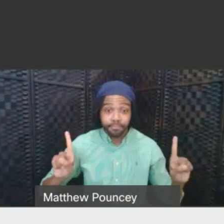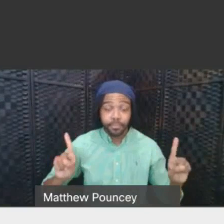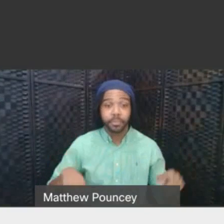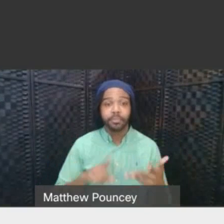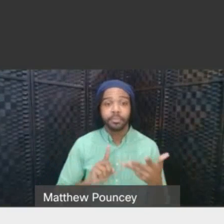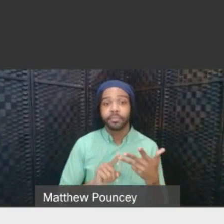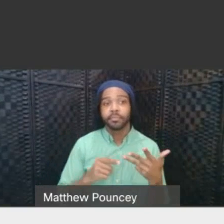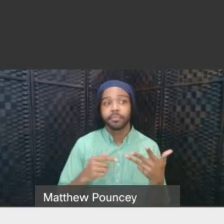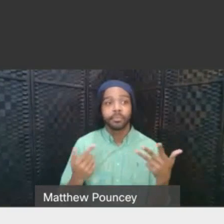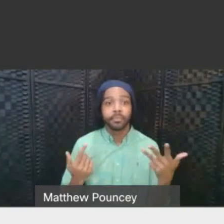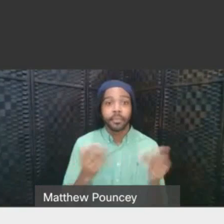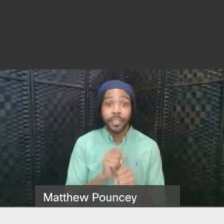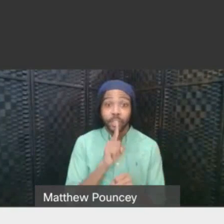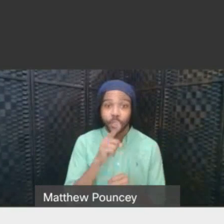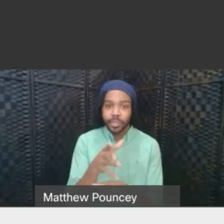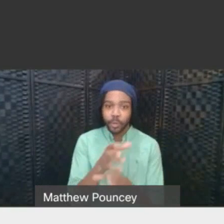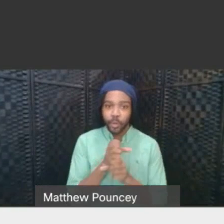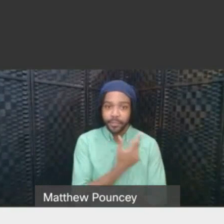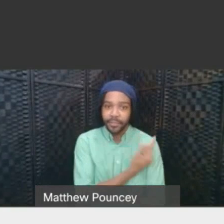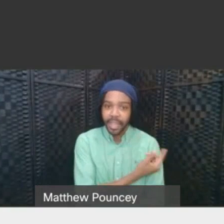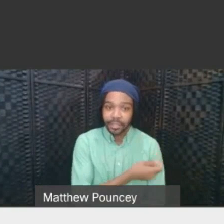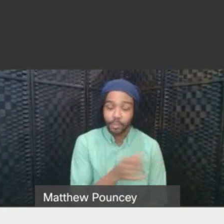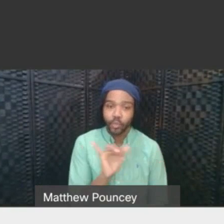and getting vaccinated.